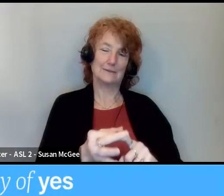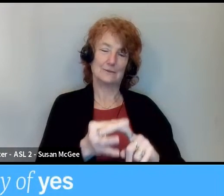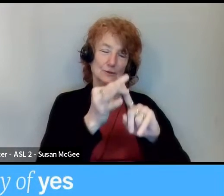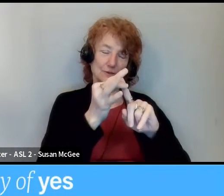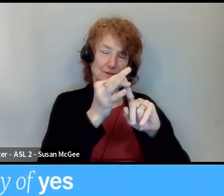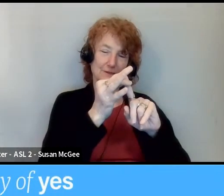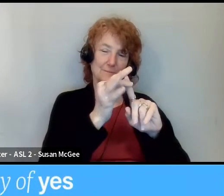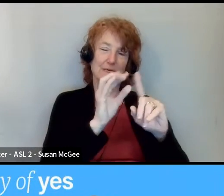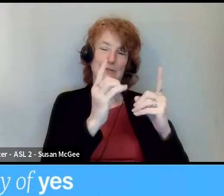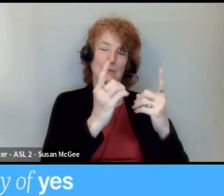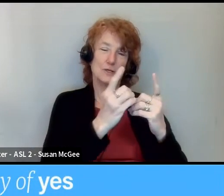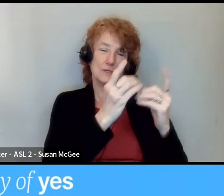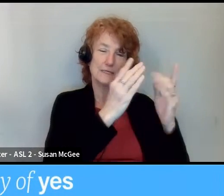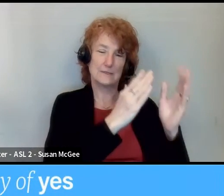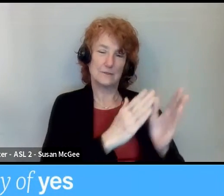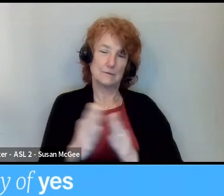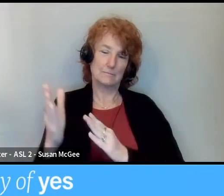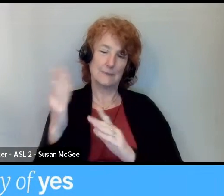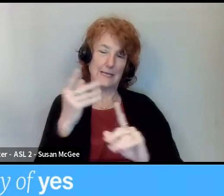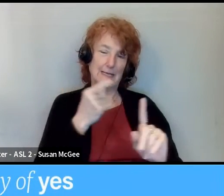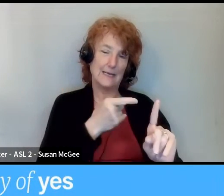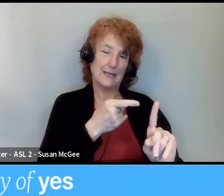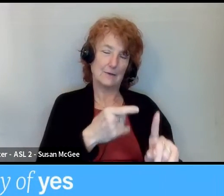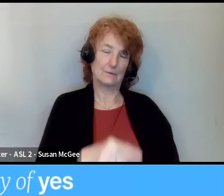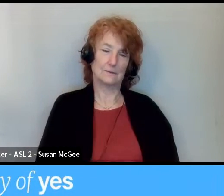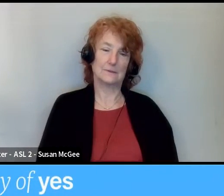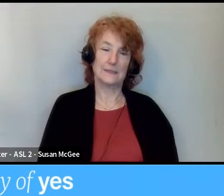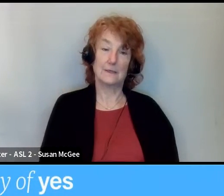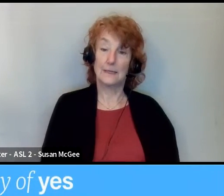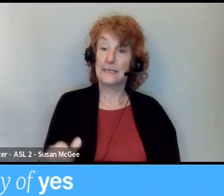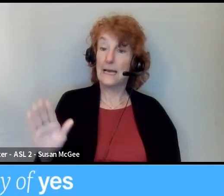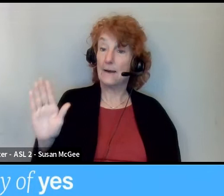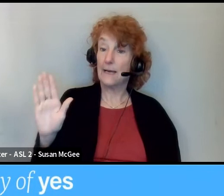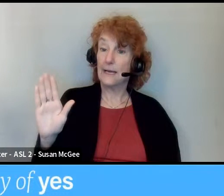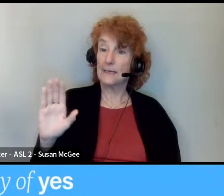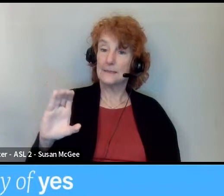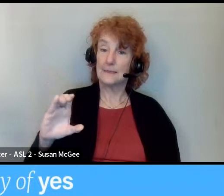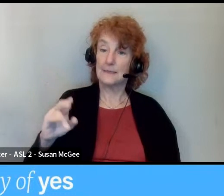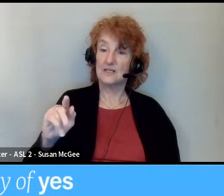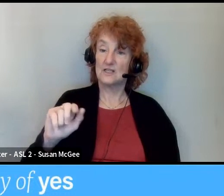Thank you. Over to the hands, Cheryl Martin.